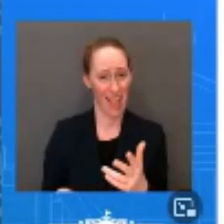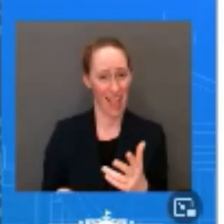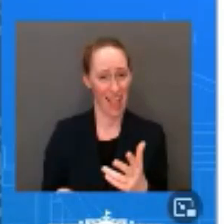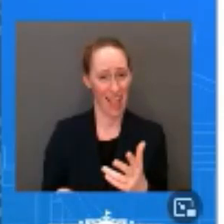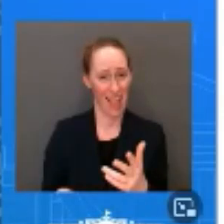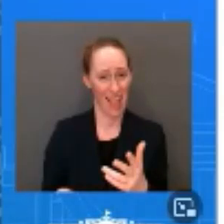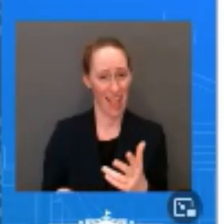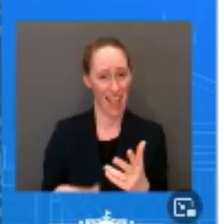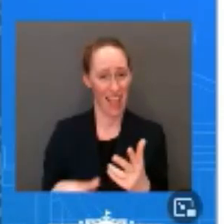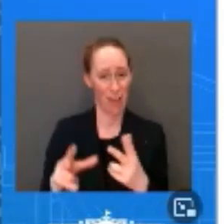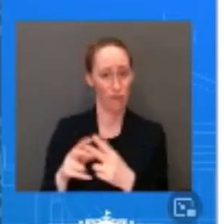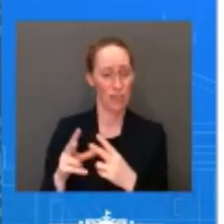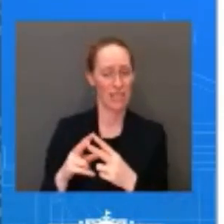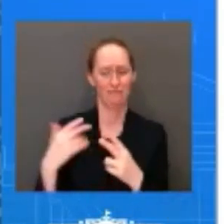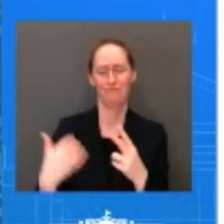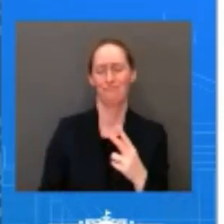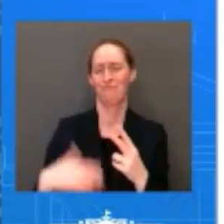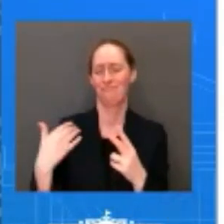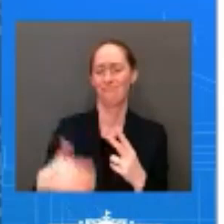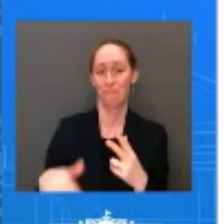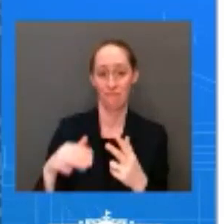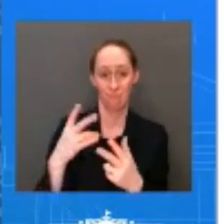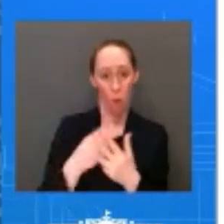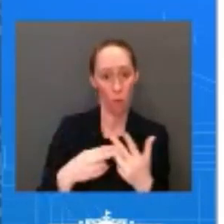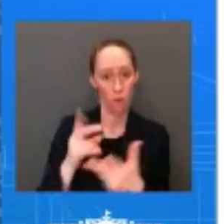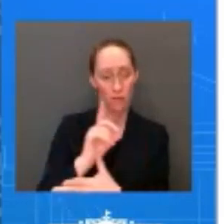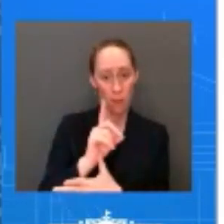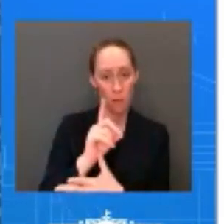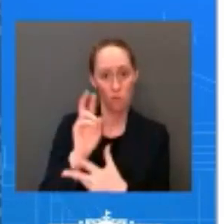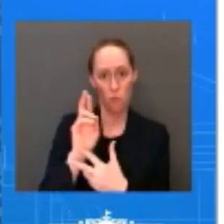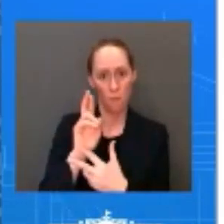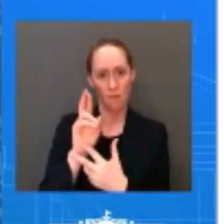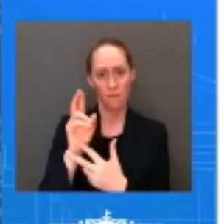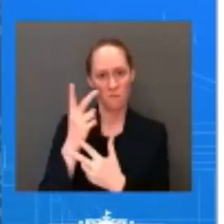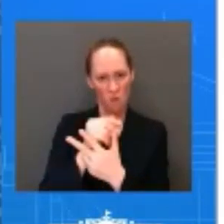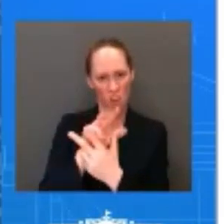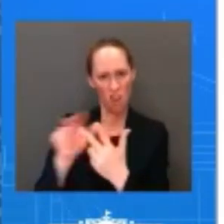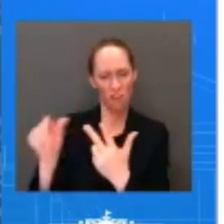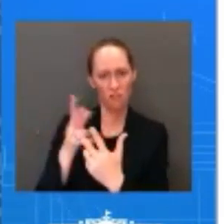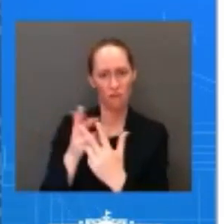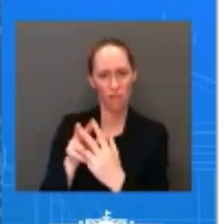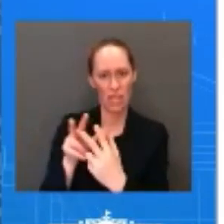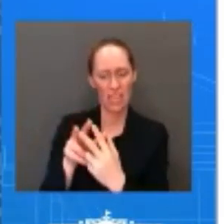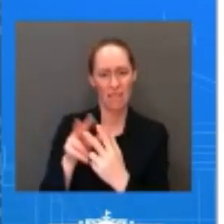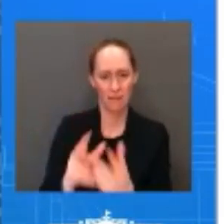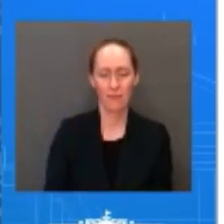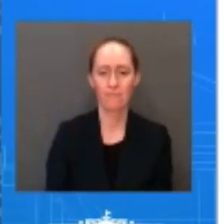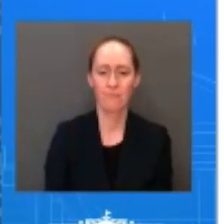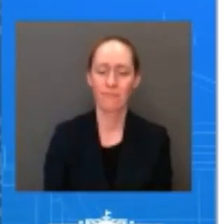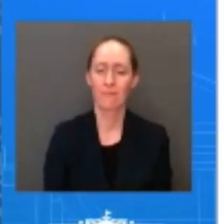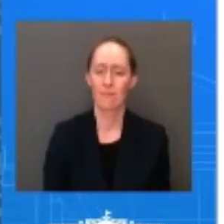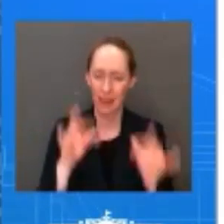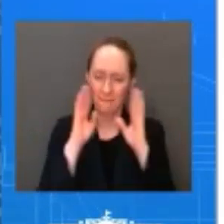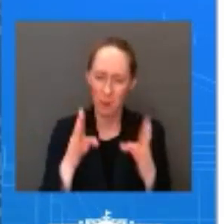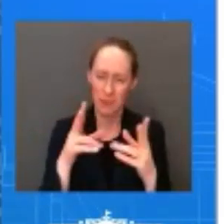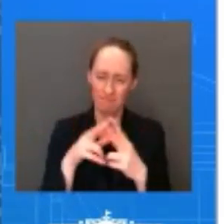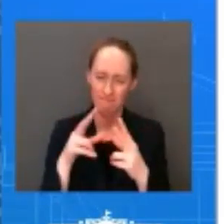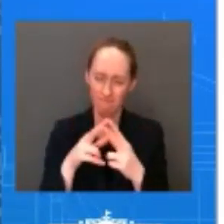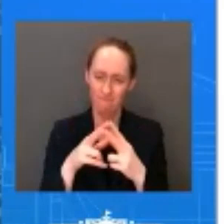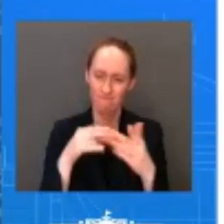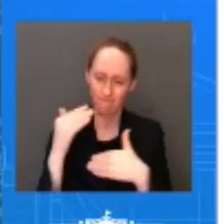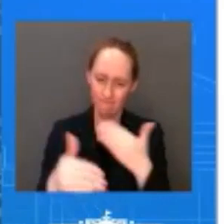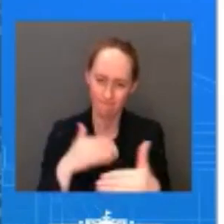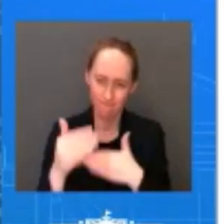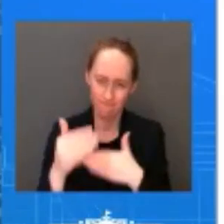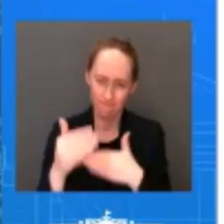yeah. President wants to do. He wants to continue to deliver on his economic plan that is going to build the economy from the bottom up, middle out. That is what.